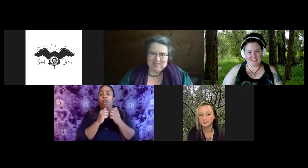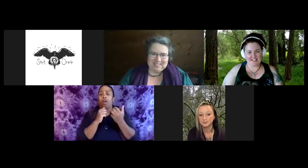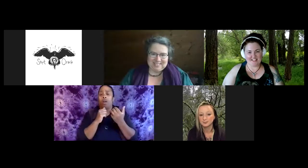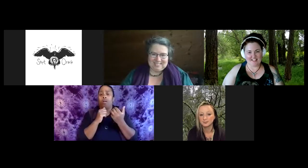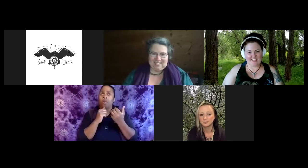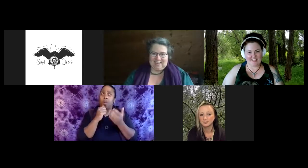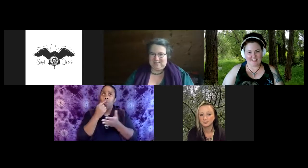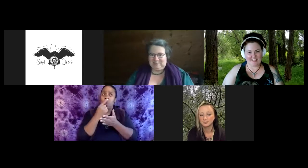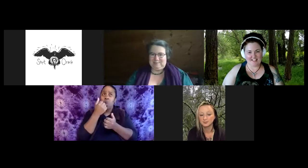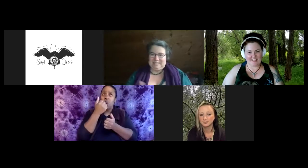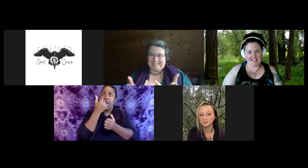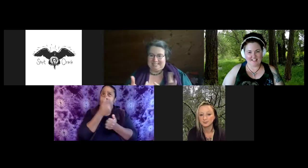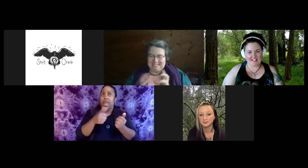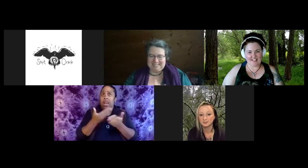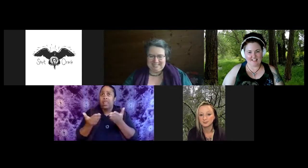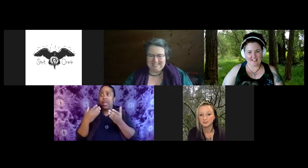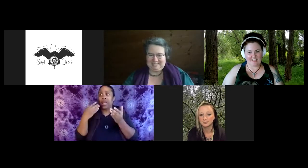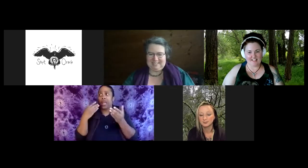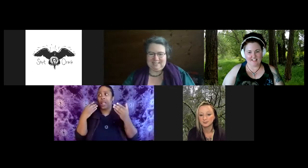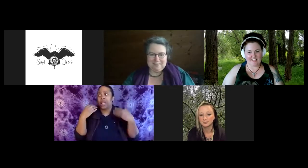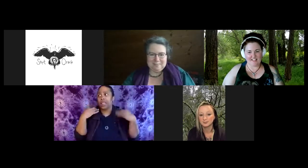want to say about this is great.